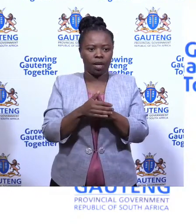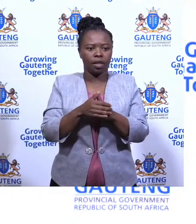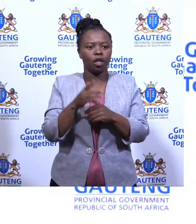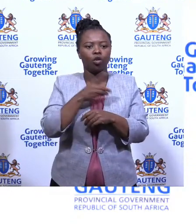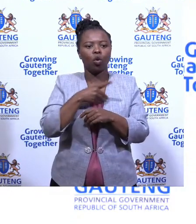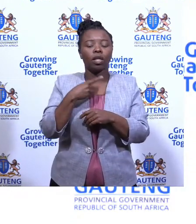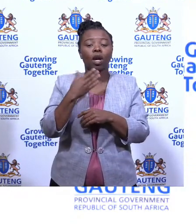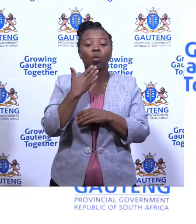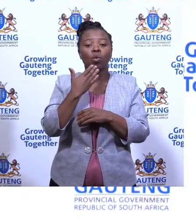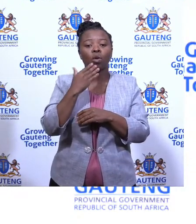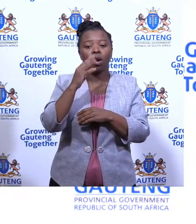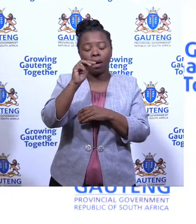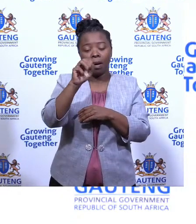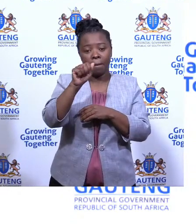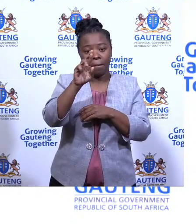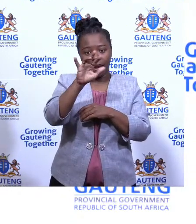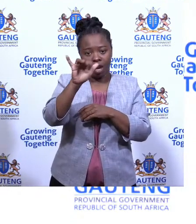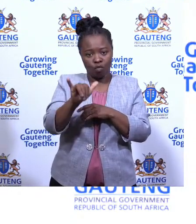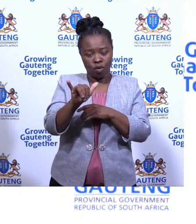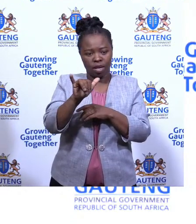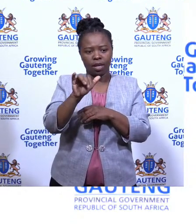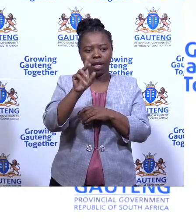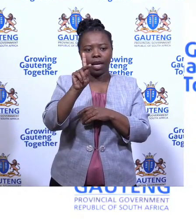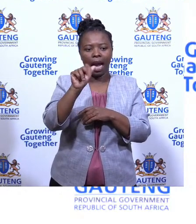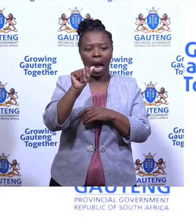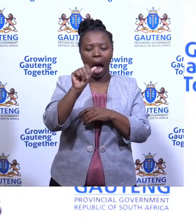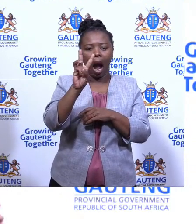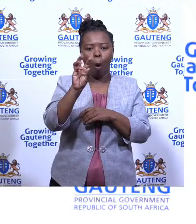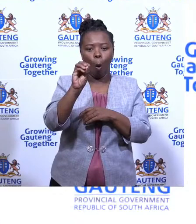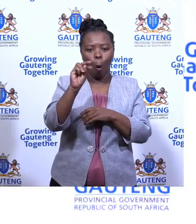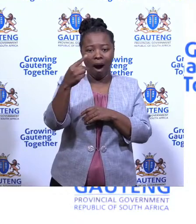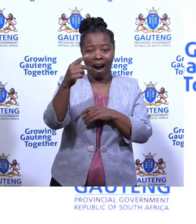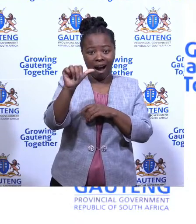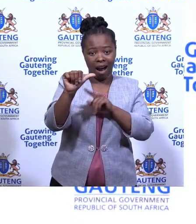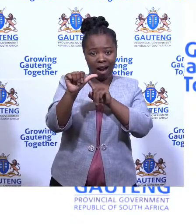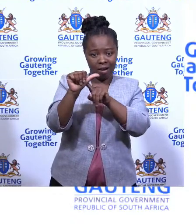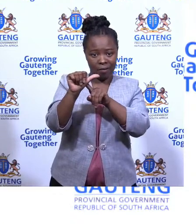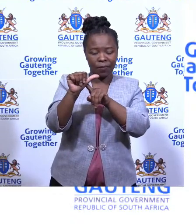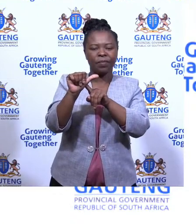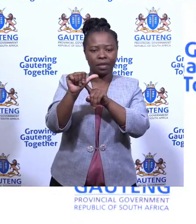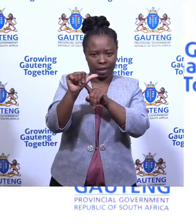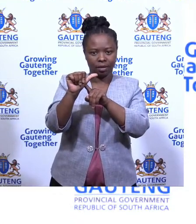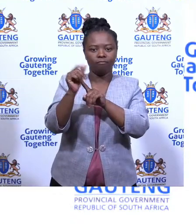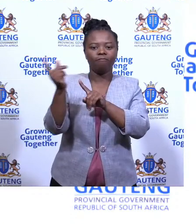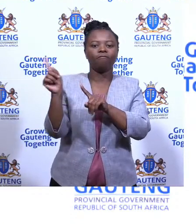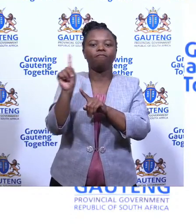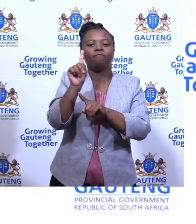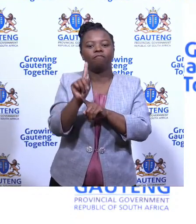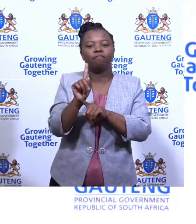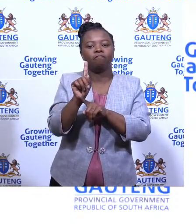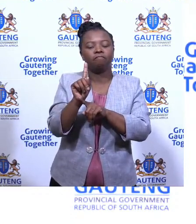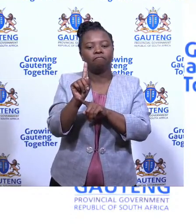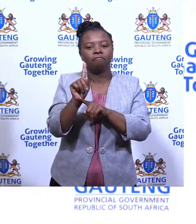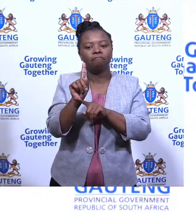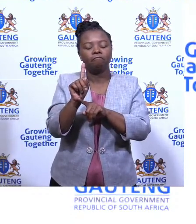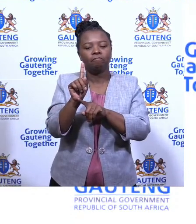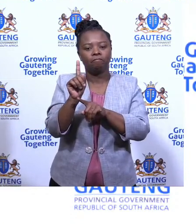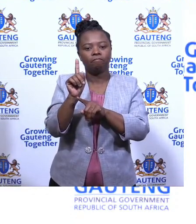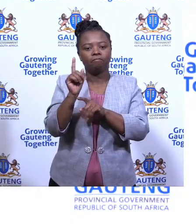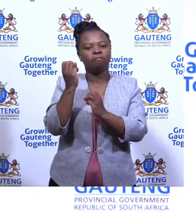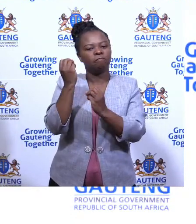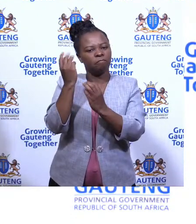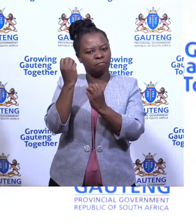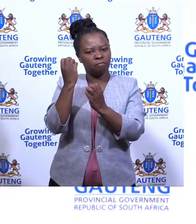Dr. Mary Kaonga. So Dr. Mary Kaonga is going to introduce what